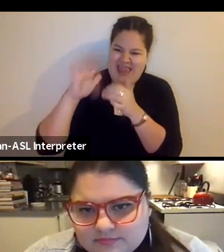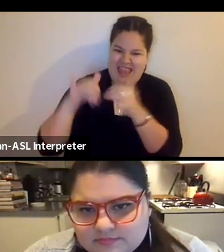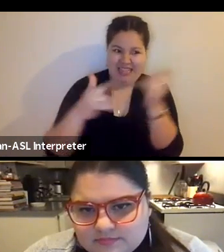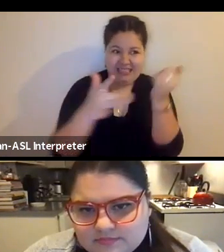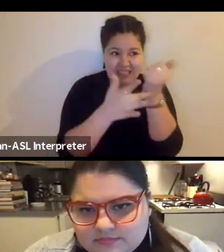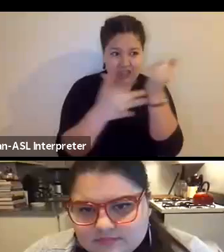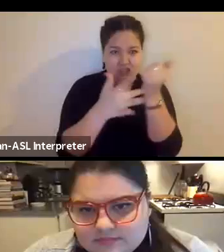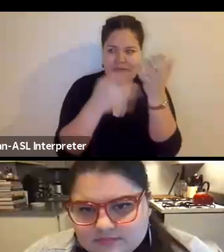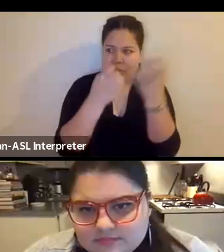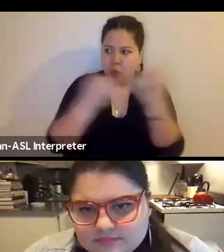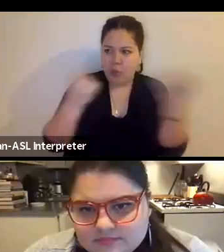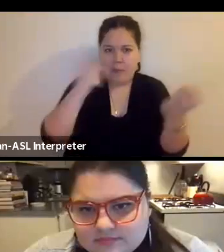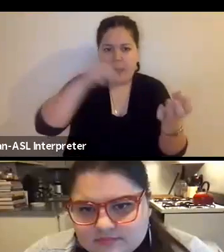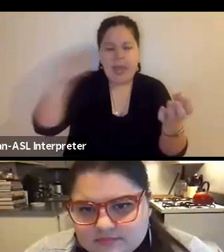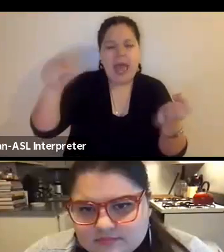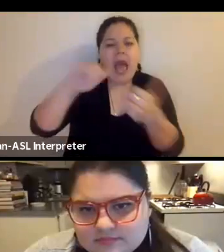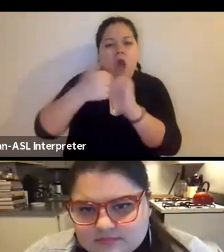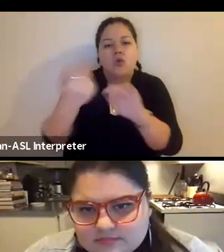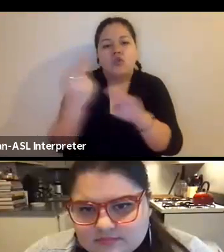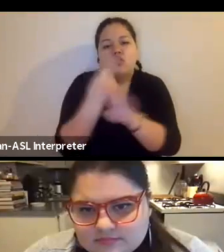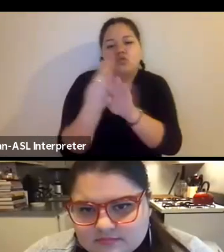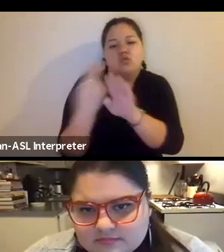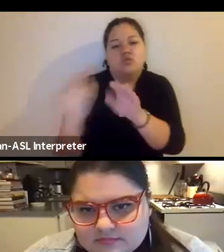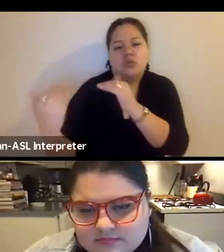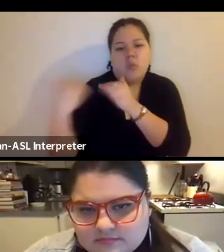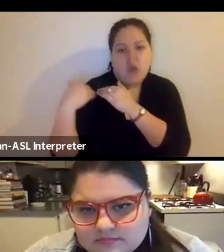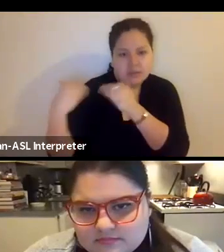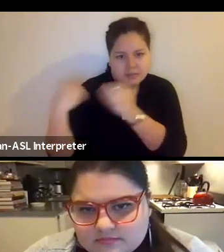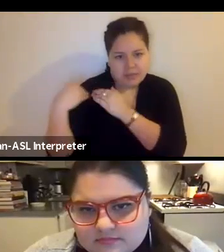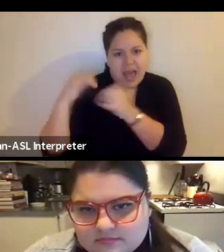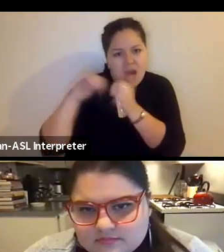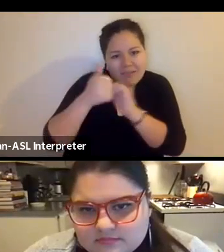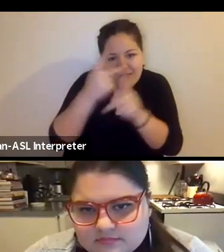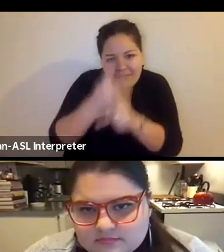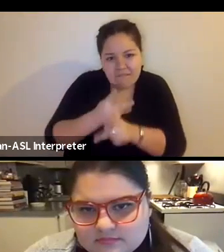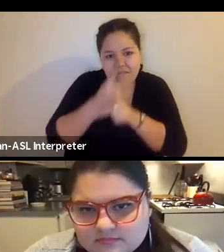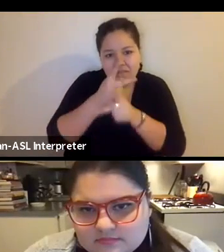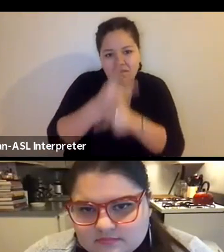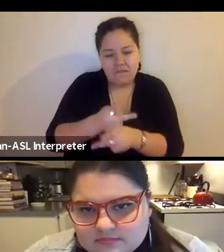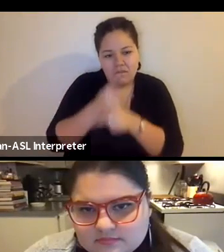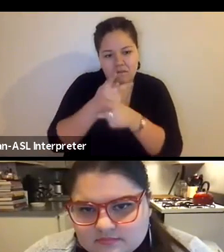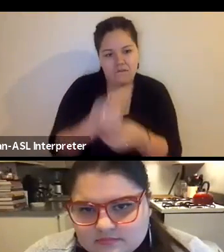very carefully. You know, it's as, you know, when we took a deer,